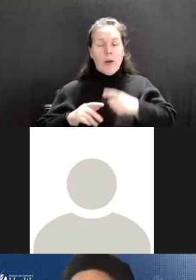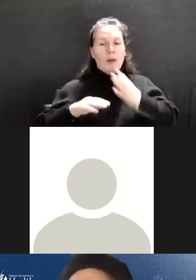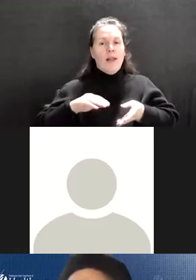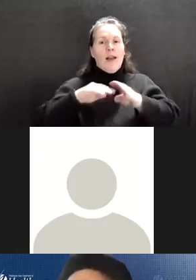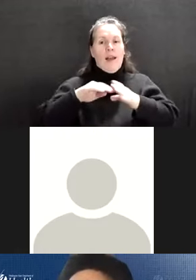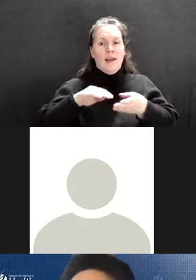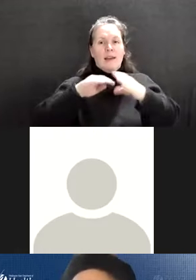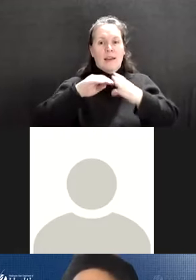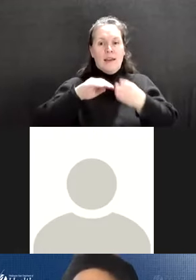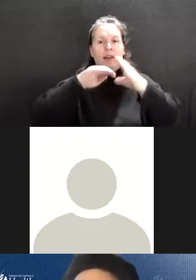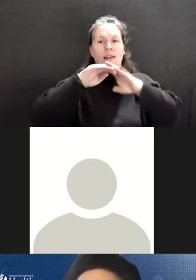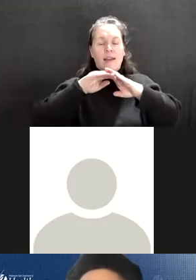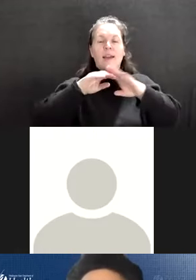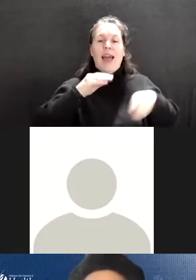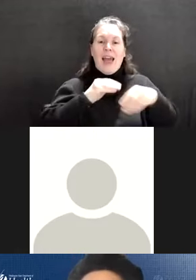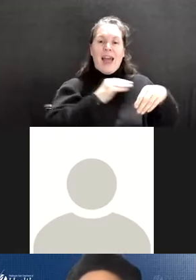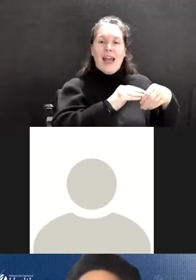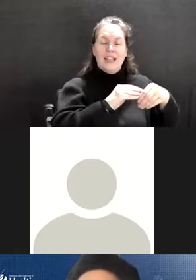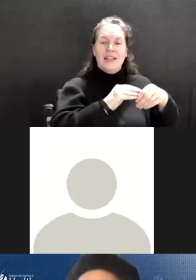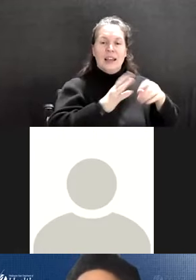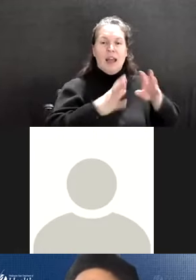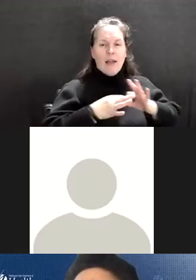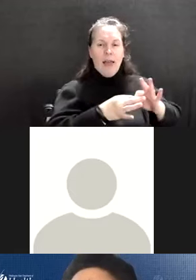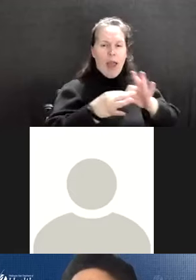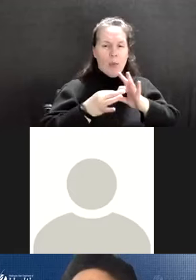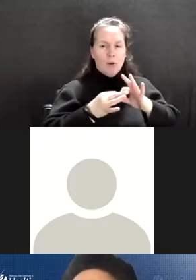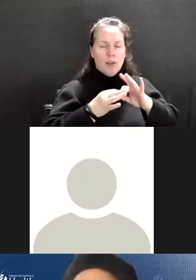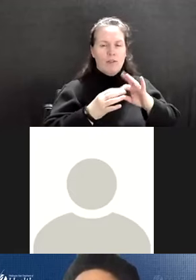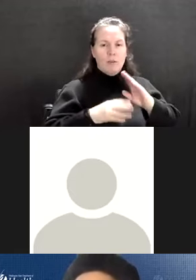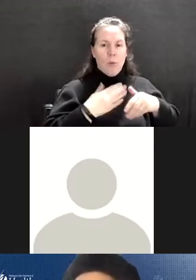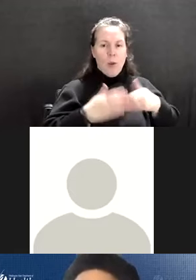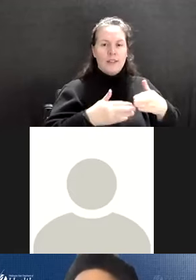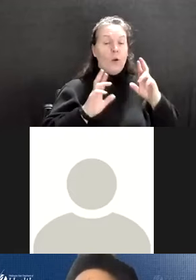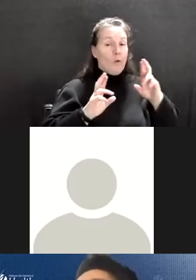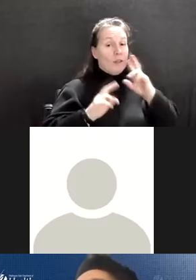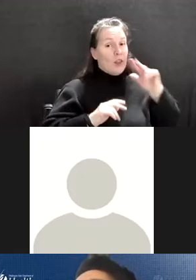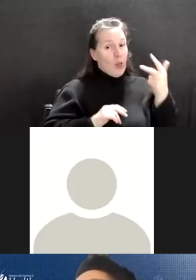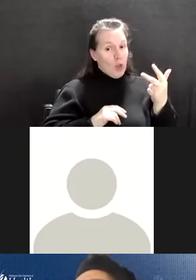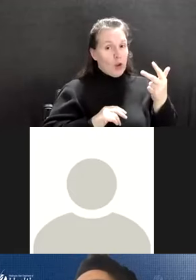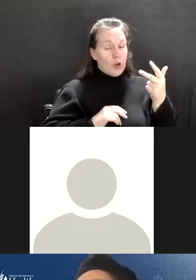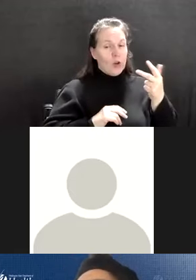collaborative process, and hopefully, you know, by the third workshop, we'll have this product.